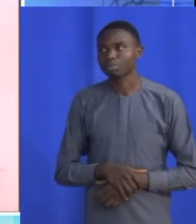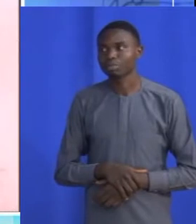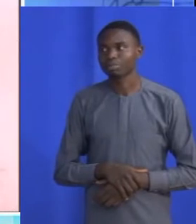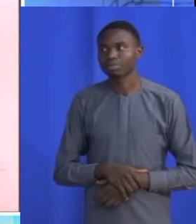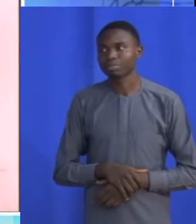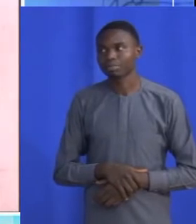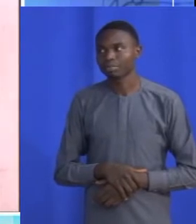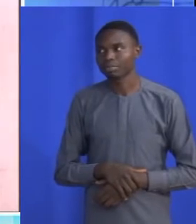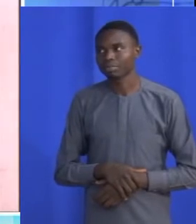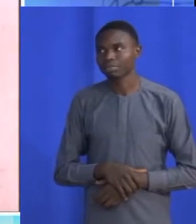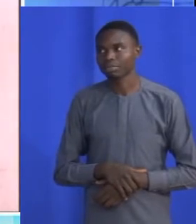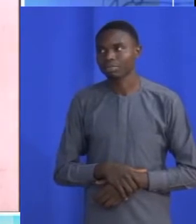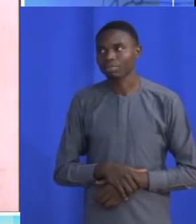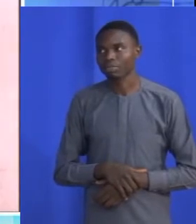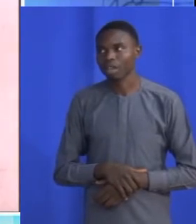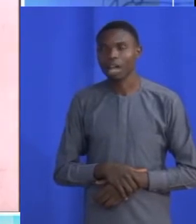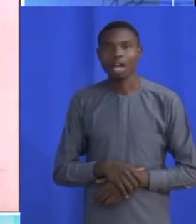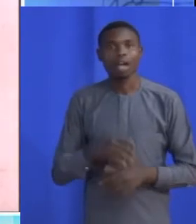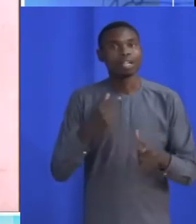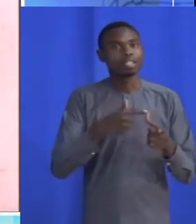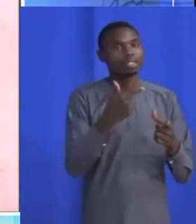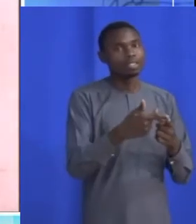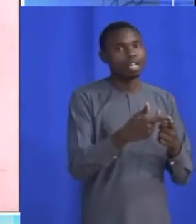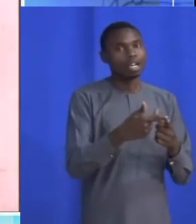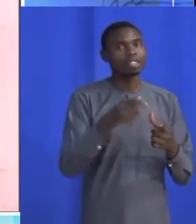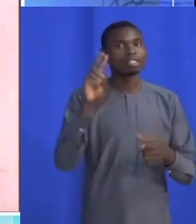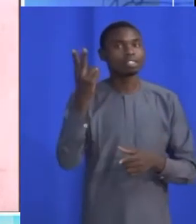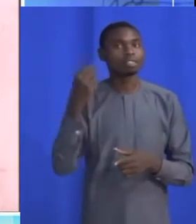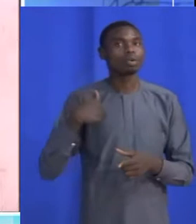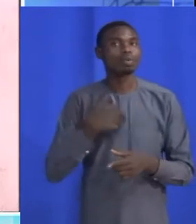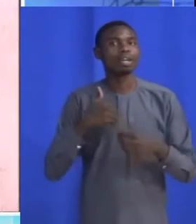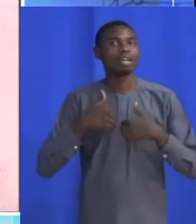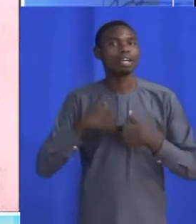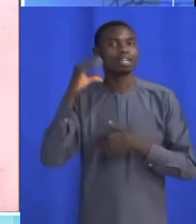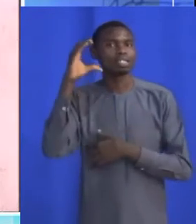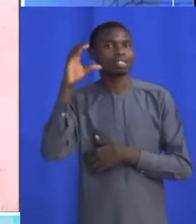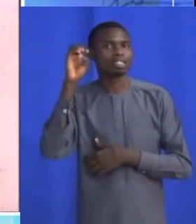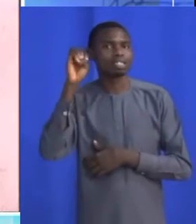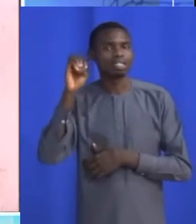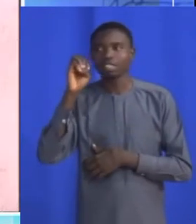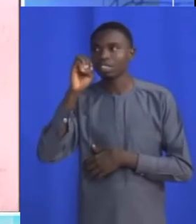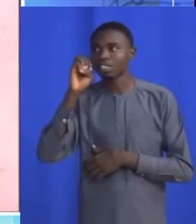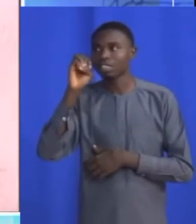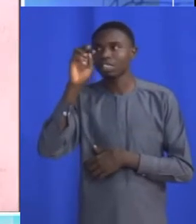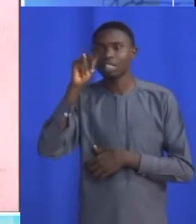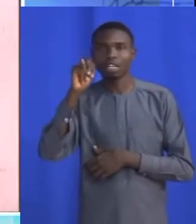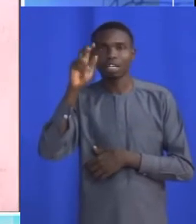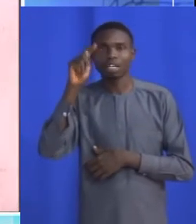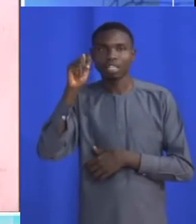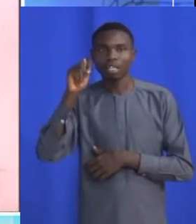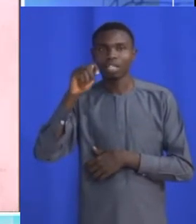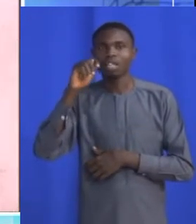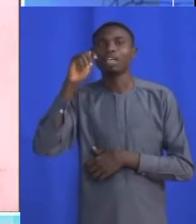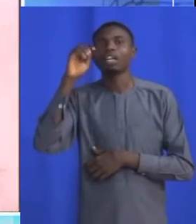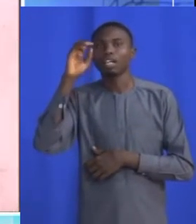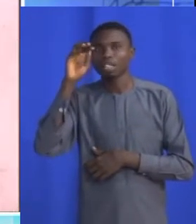that fundamental human rights must be respected, not only recognized, must be respected and guaranteed by the constitution